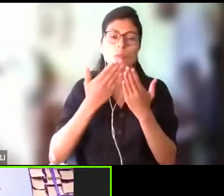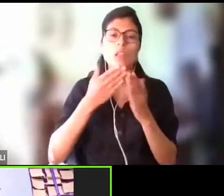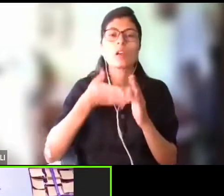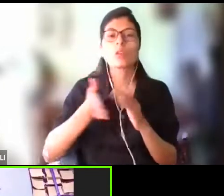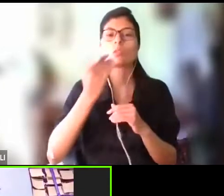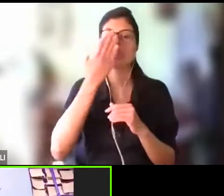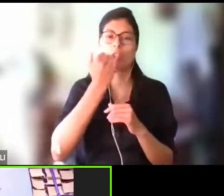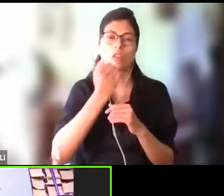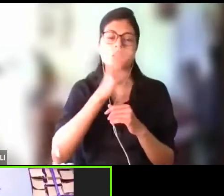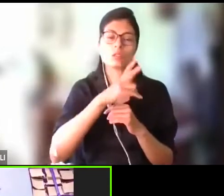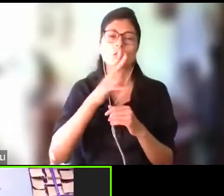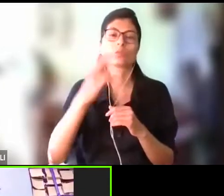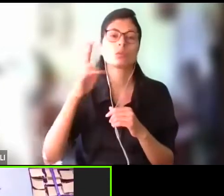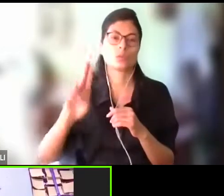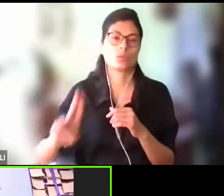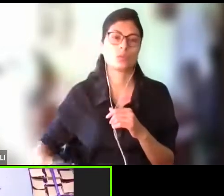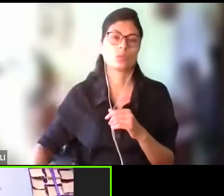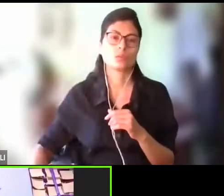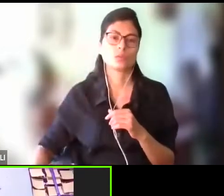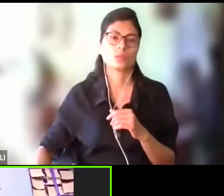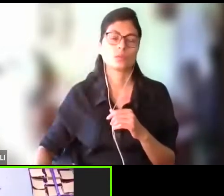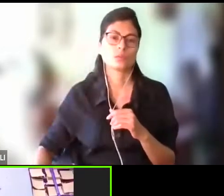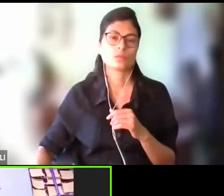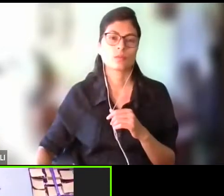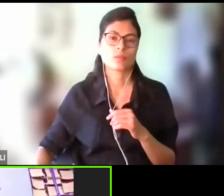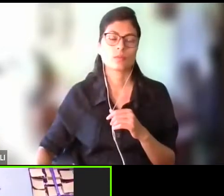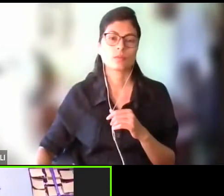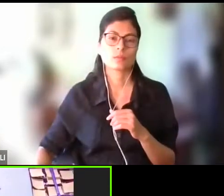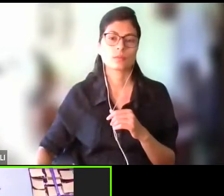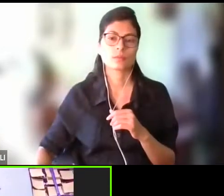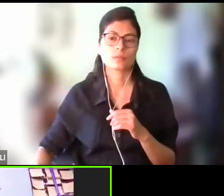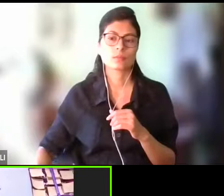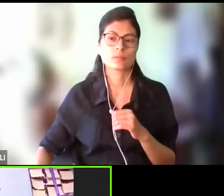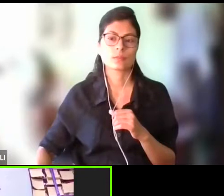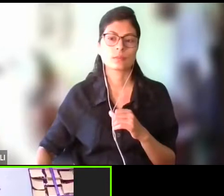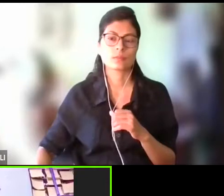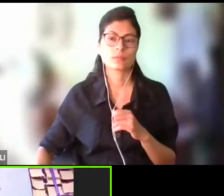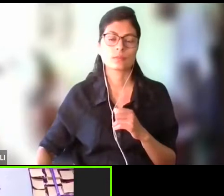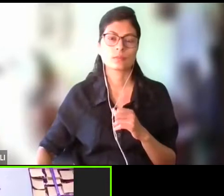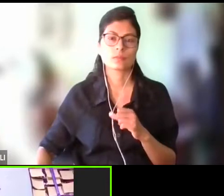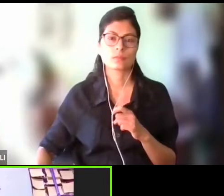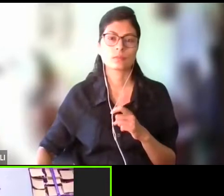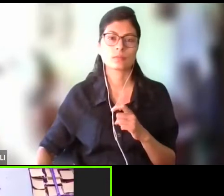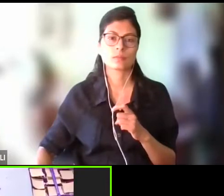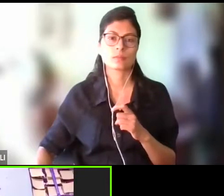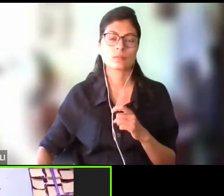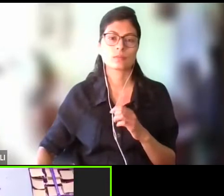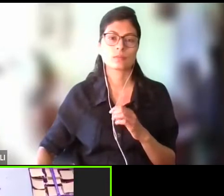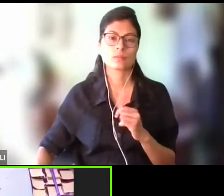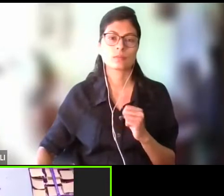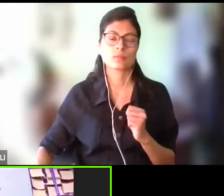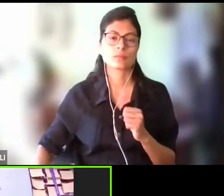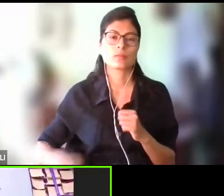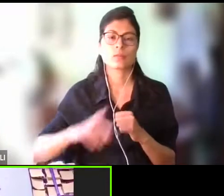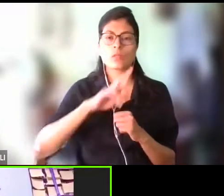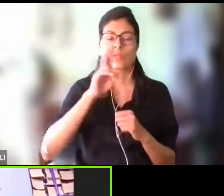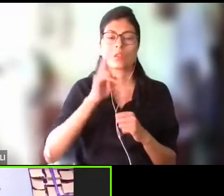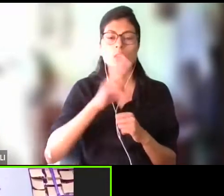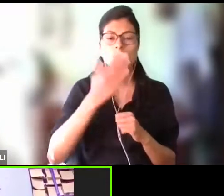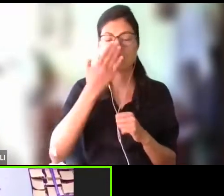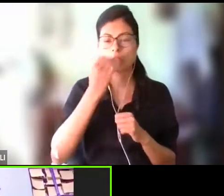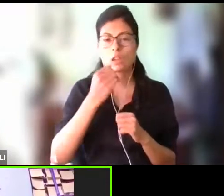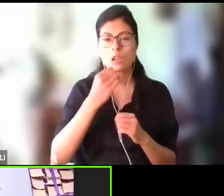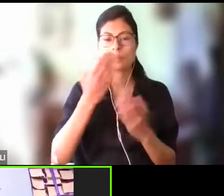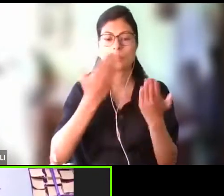protected, we had to ensure that schools did not function for a while, and